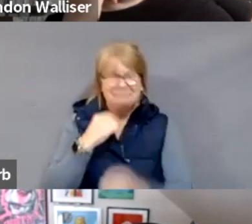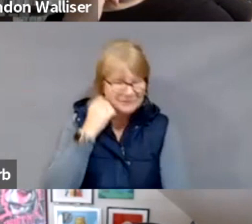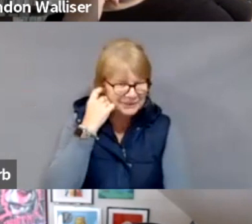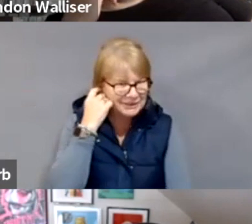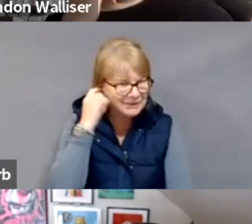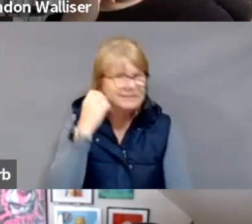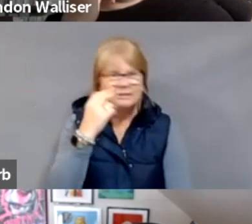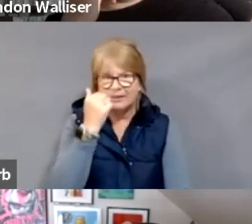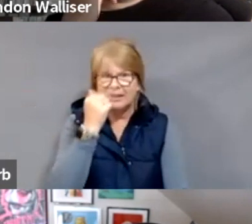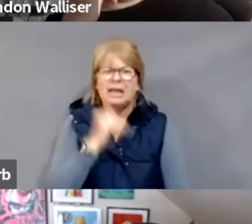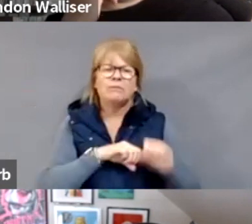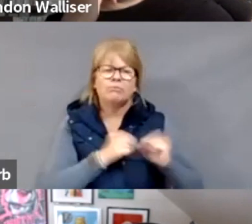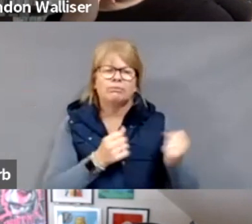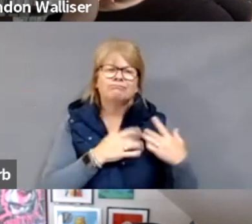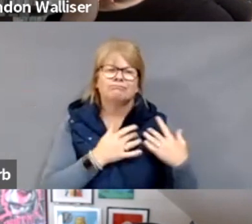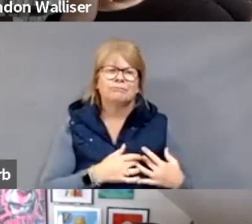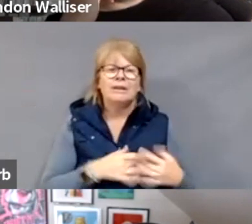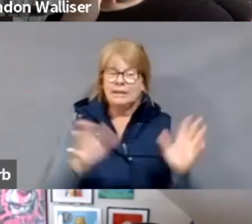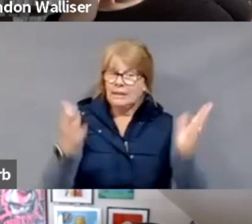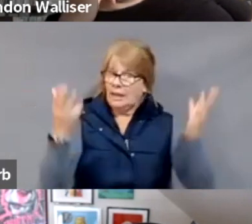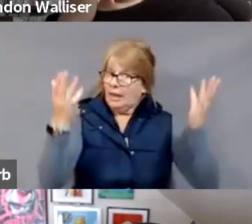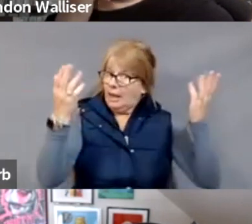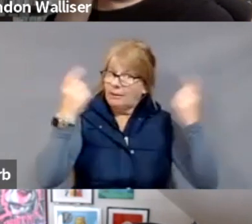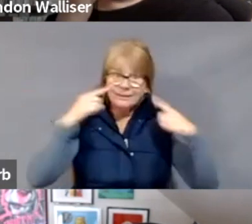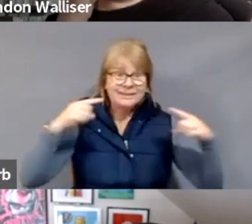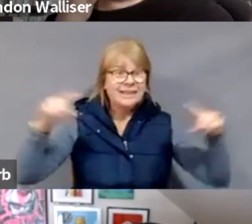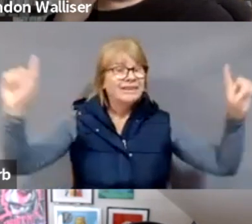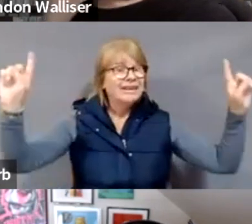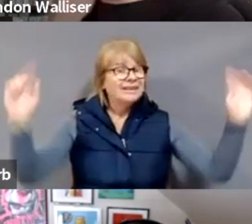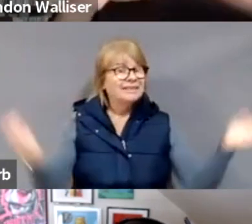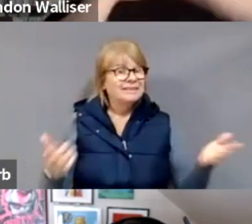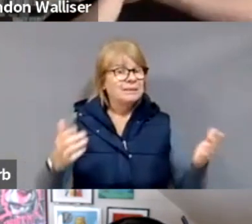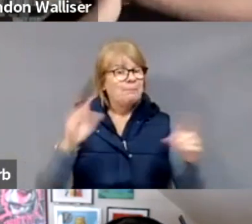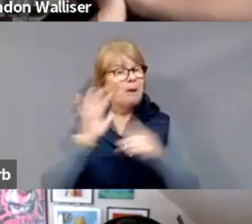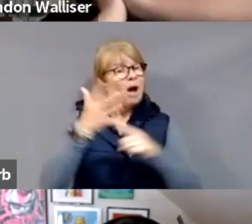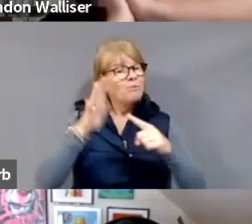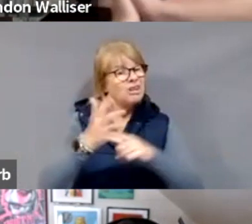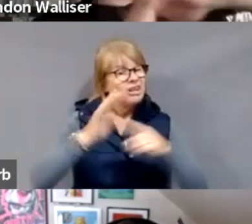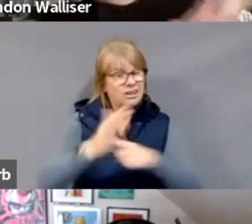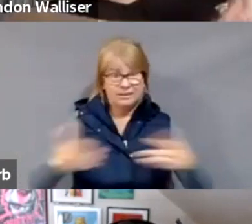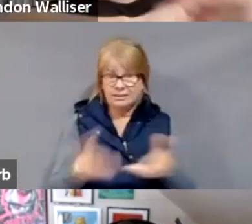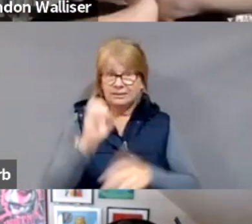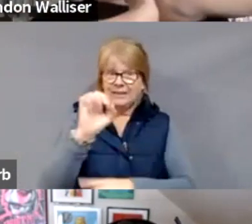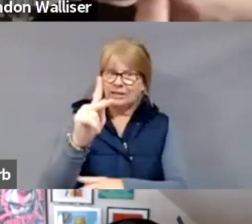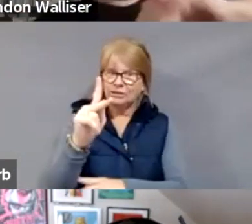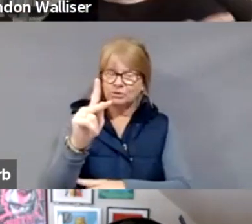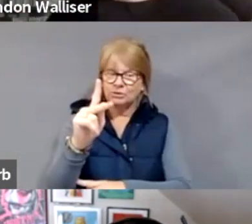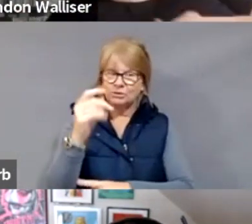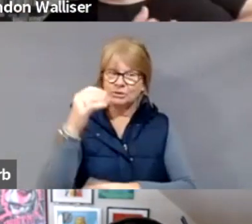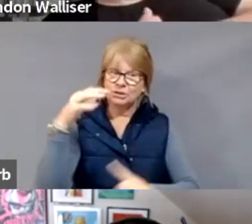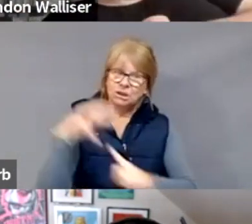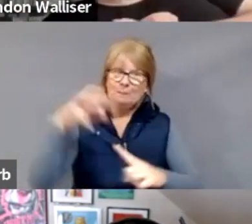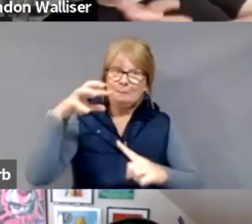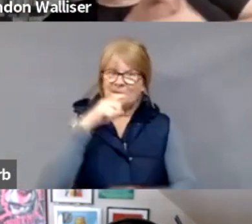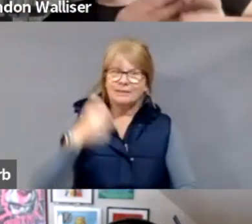funny, it's heartbreaking. So yeah, it's all happening in Saskatchewan. It's frickin' happening because of all these people